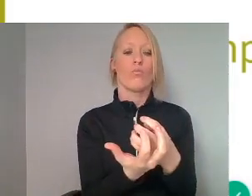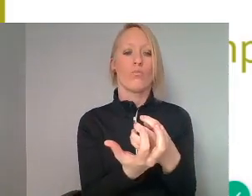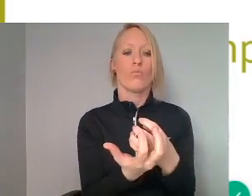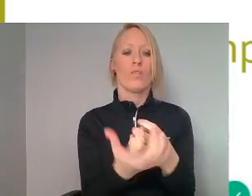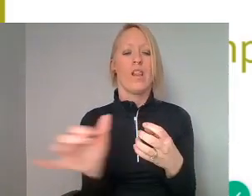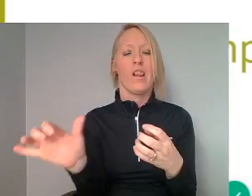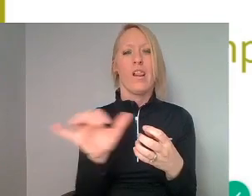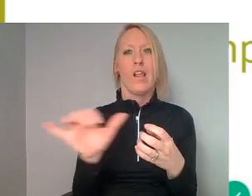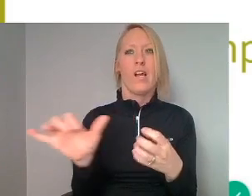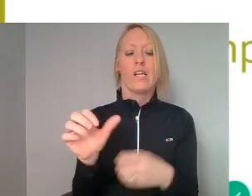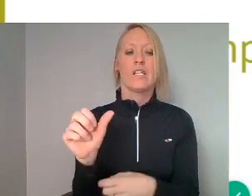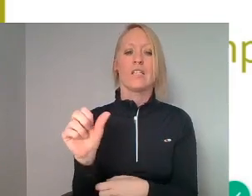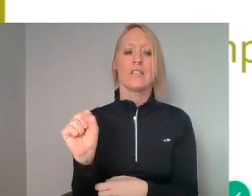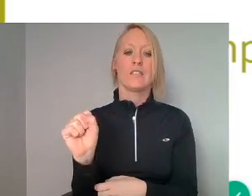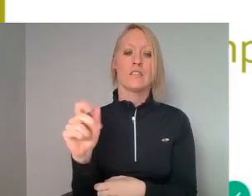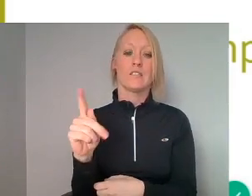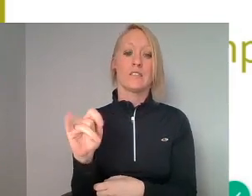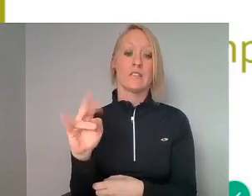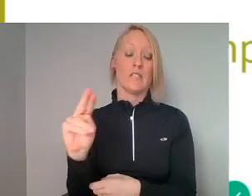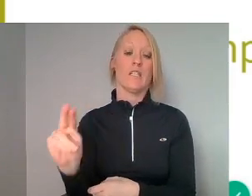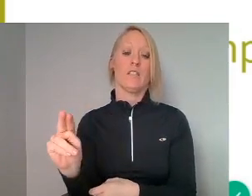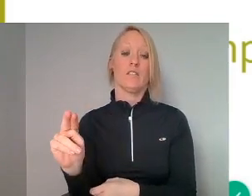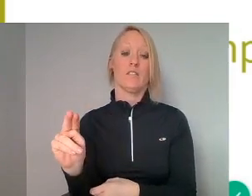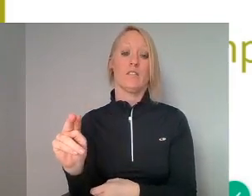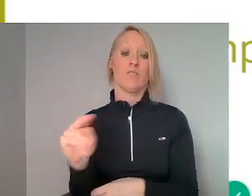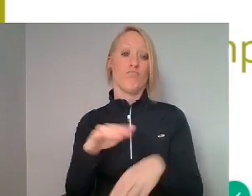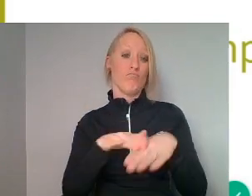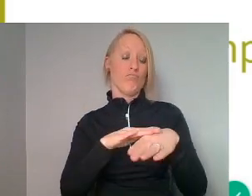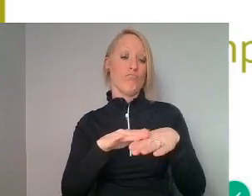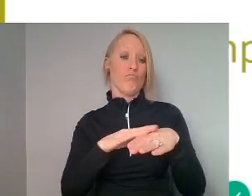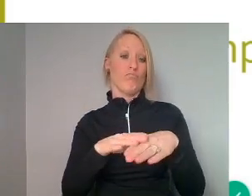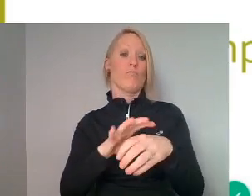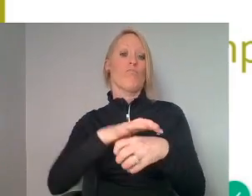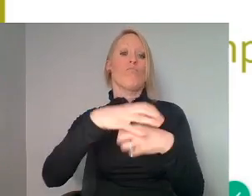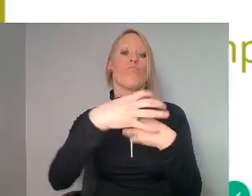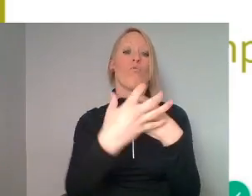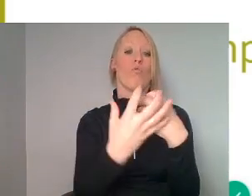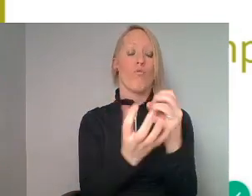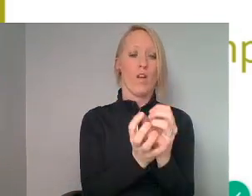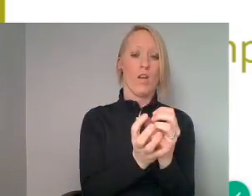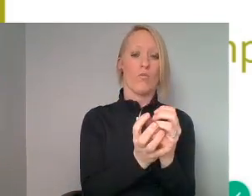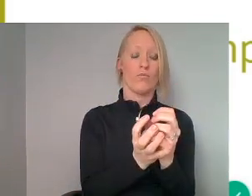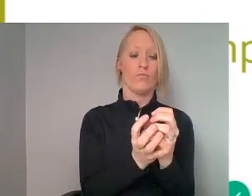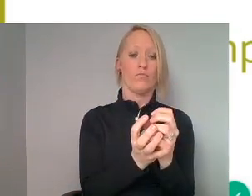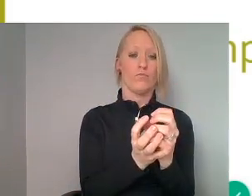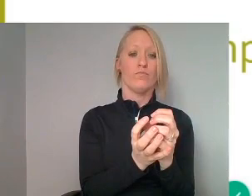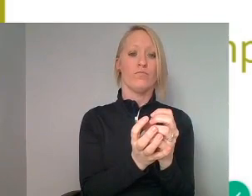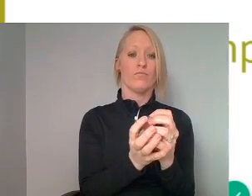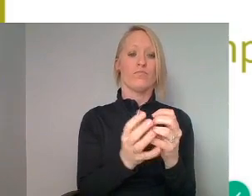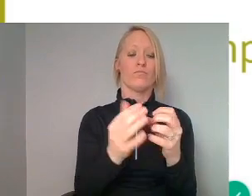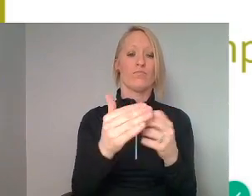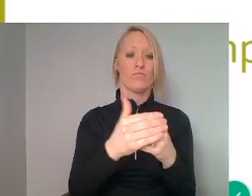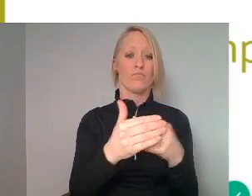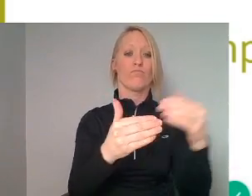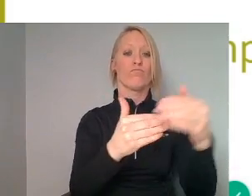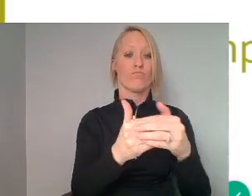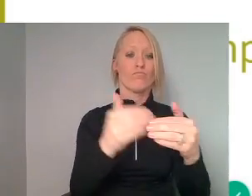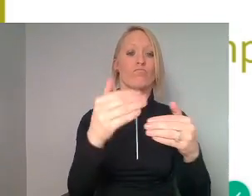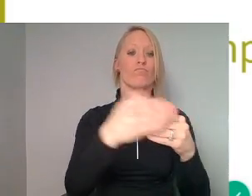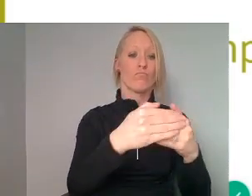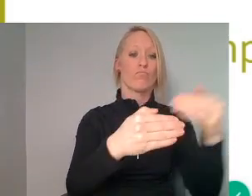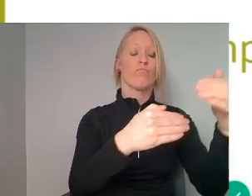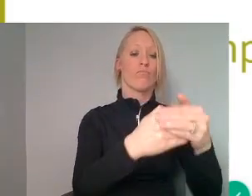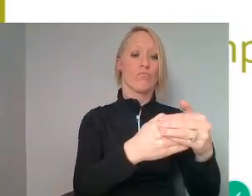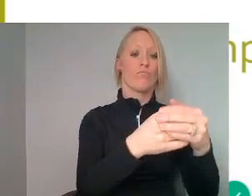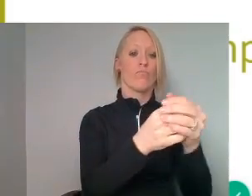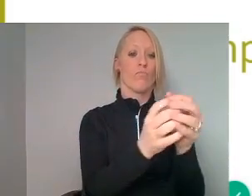layers, right? So if you take a look at that bulb of that red onion cut in half, you can see all of the layers that make up that onion. Same thing with like a